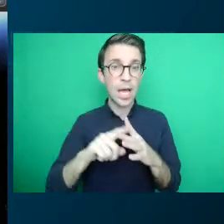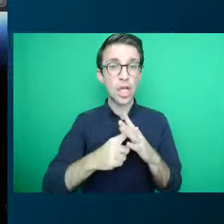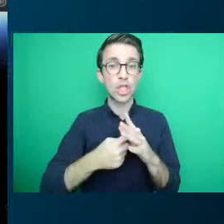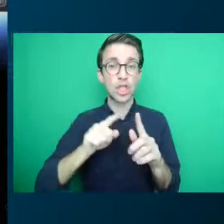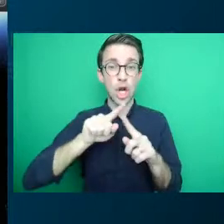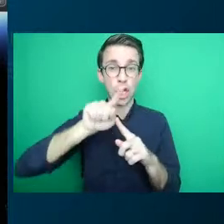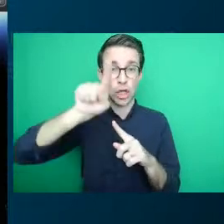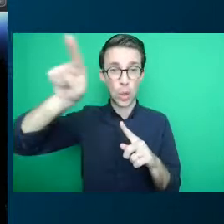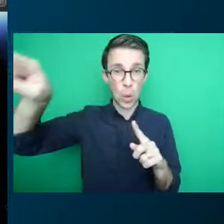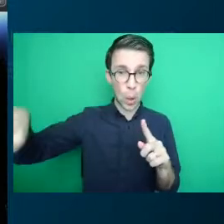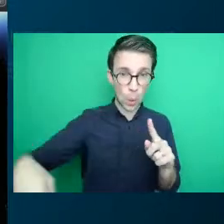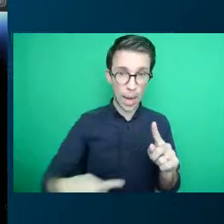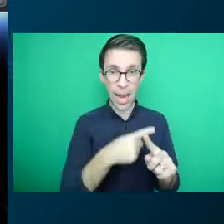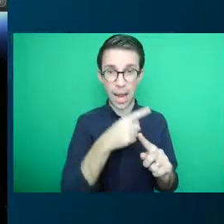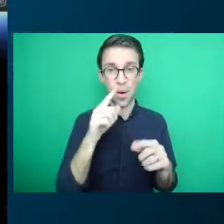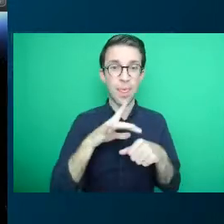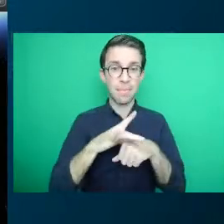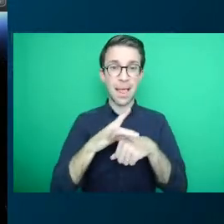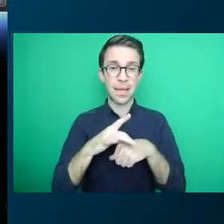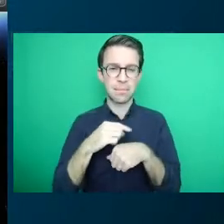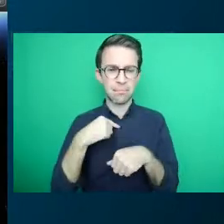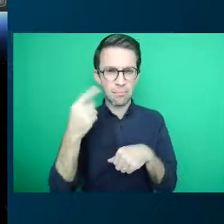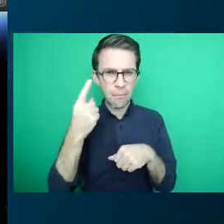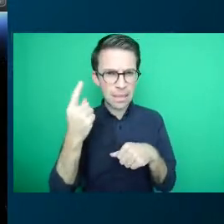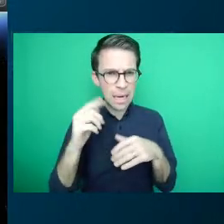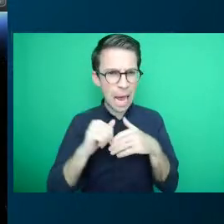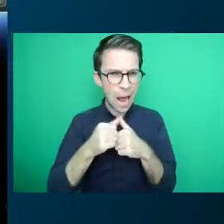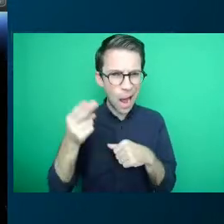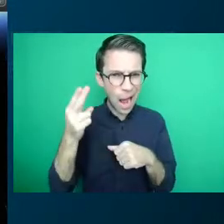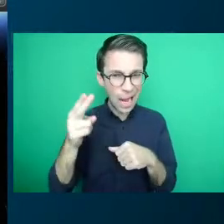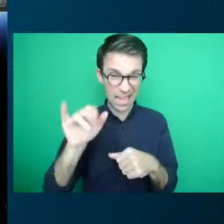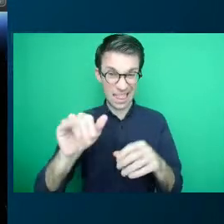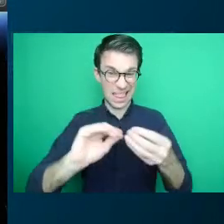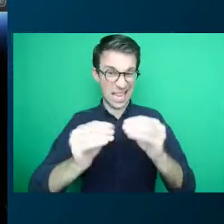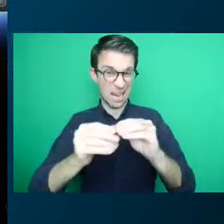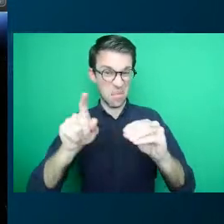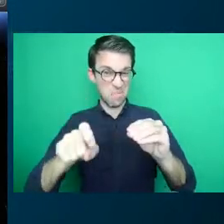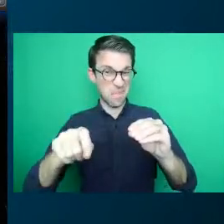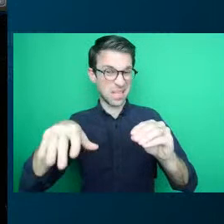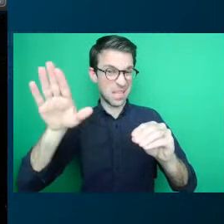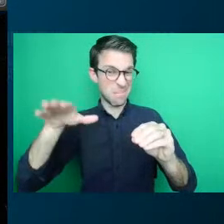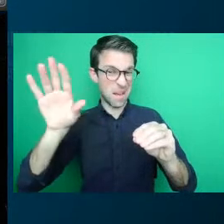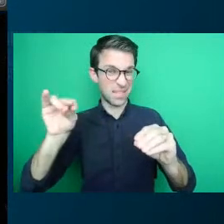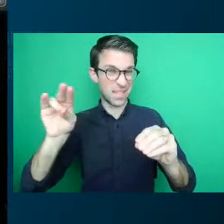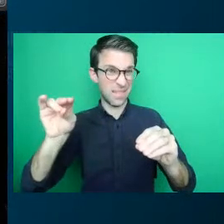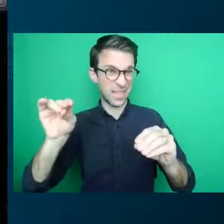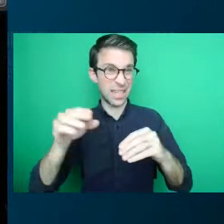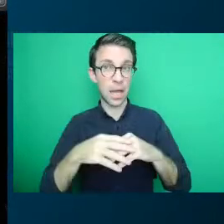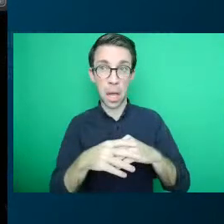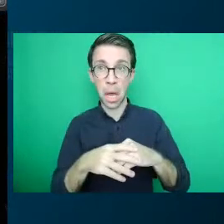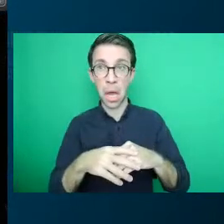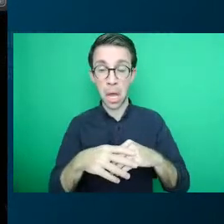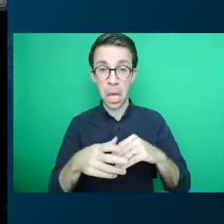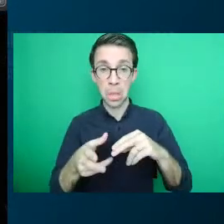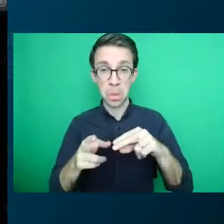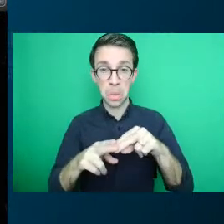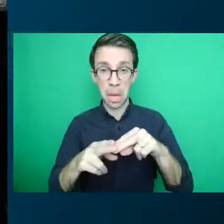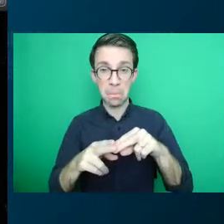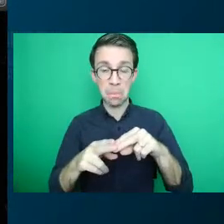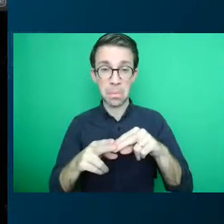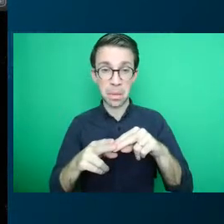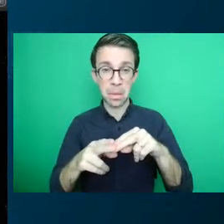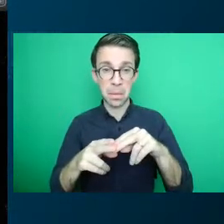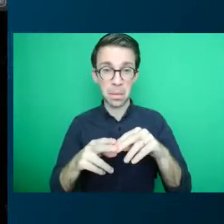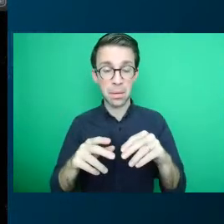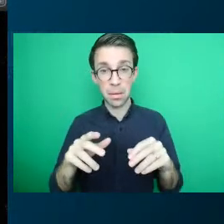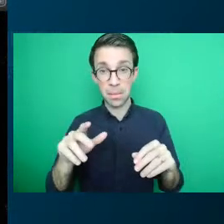And I wonder, how high is this? I need that number to be above 70, right? So it's going up 28, but also my velocity